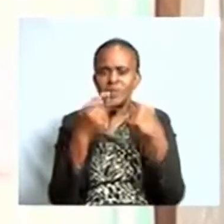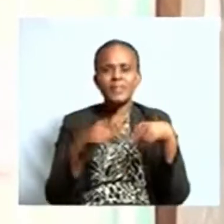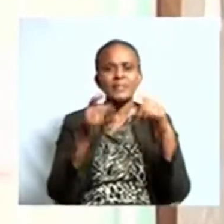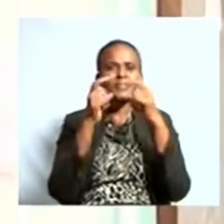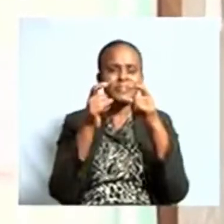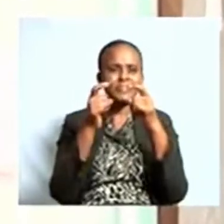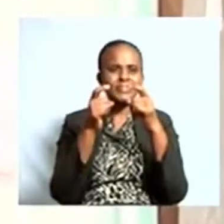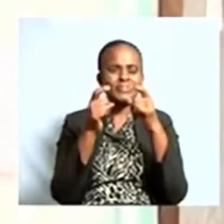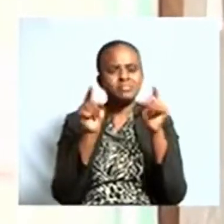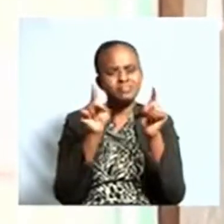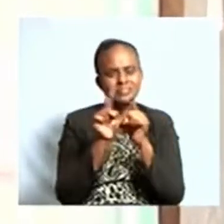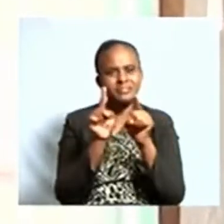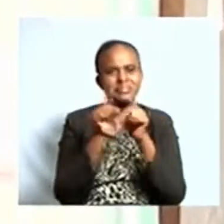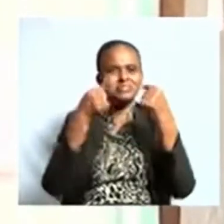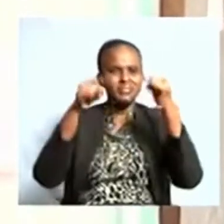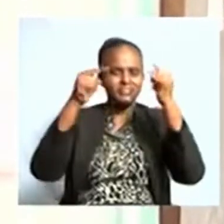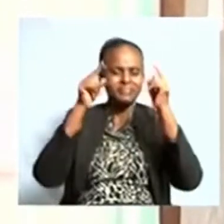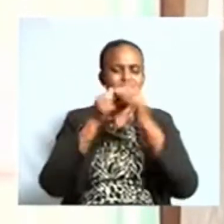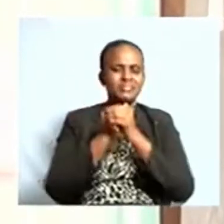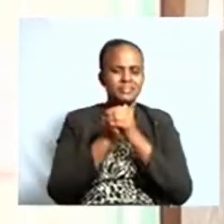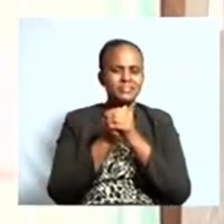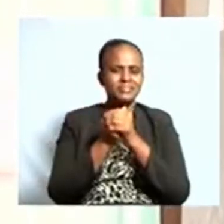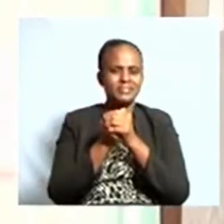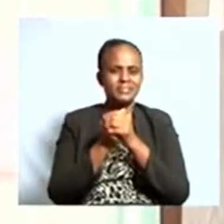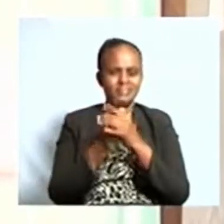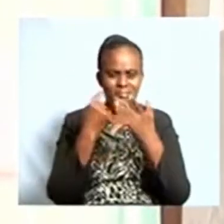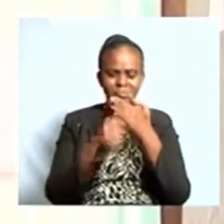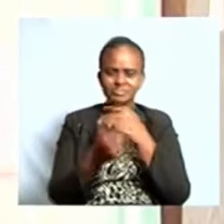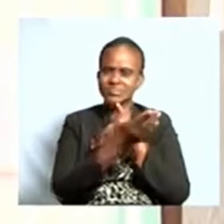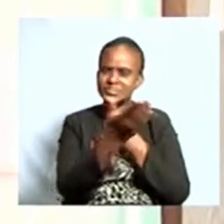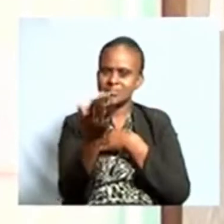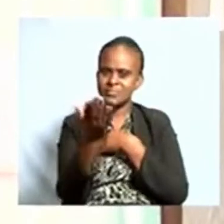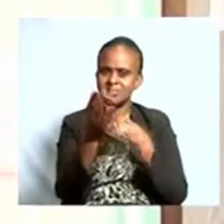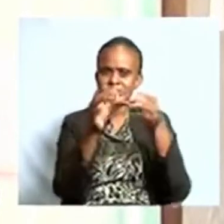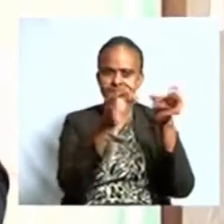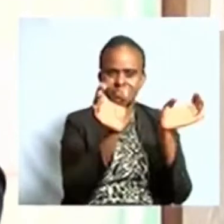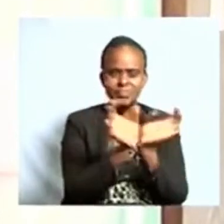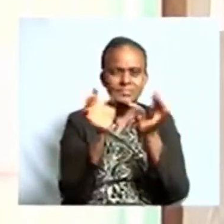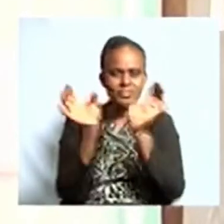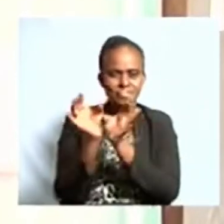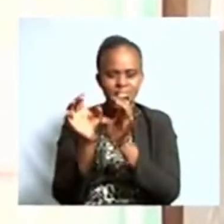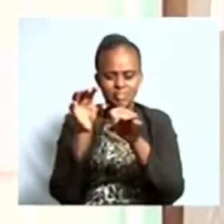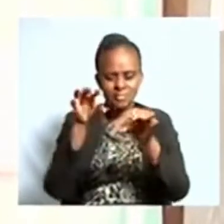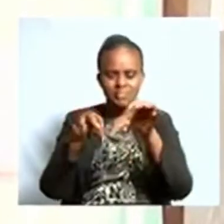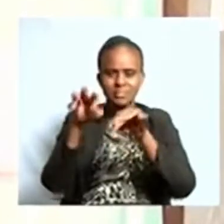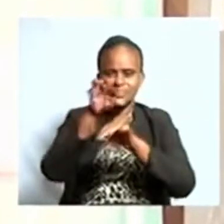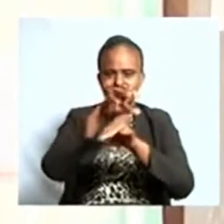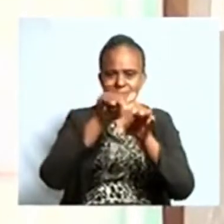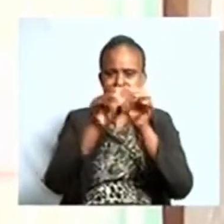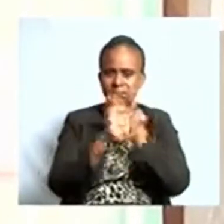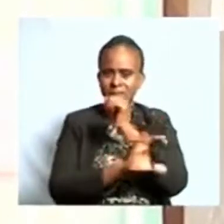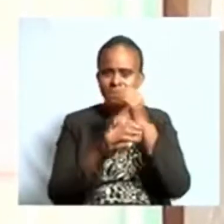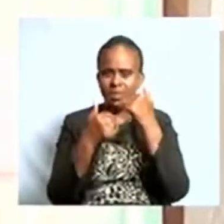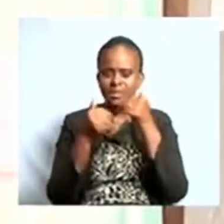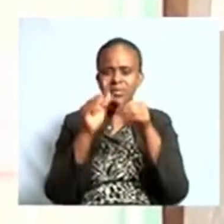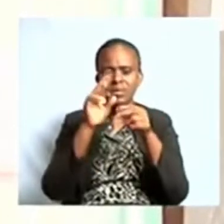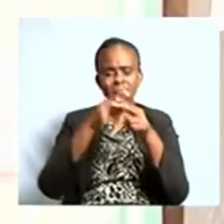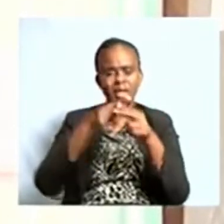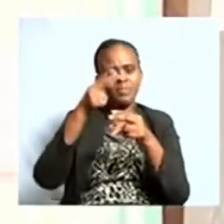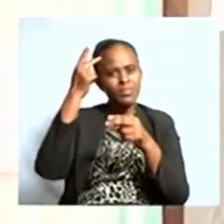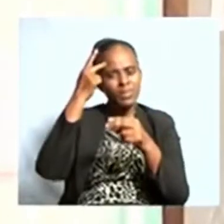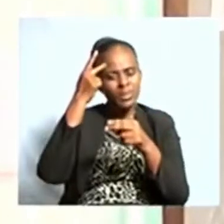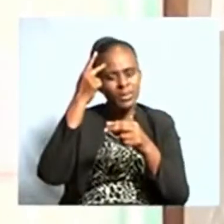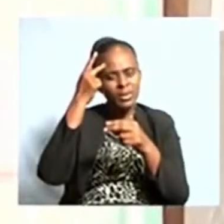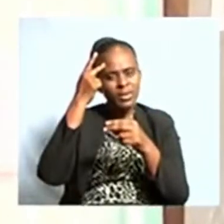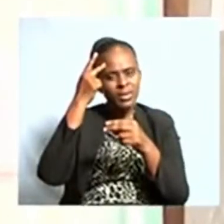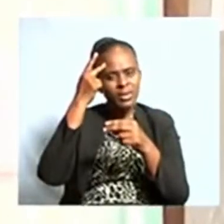challenges and successes that these constituencies dotted across the country face. My name is Paul Sentendovi. On